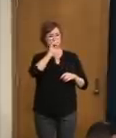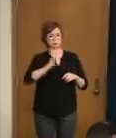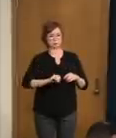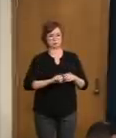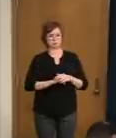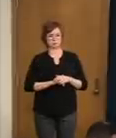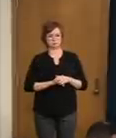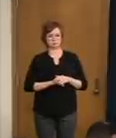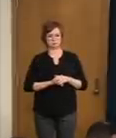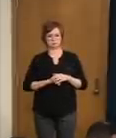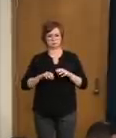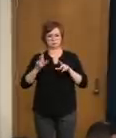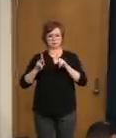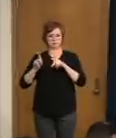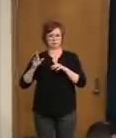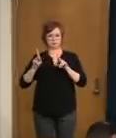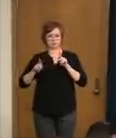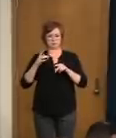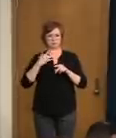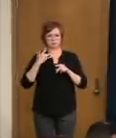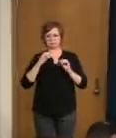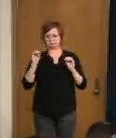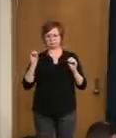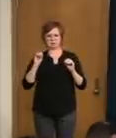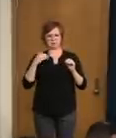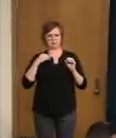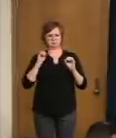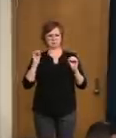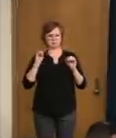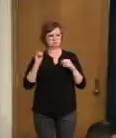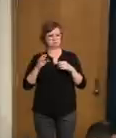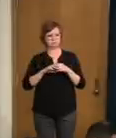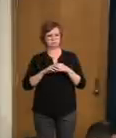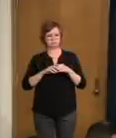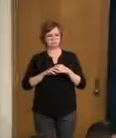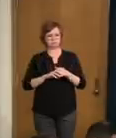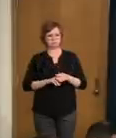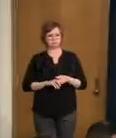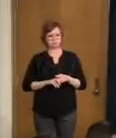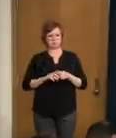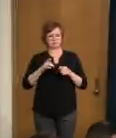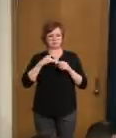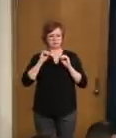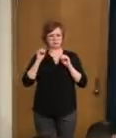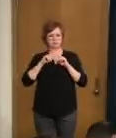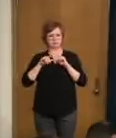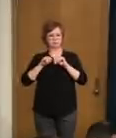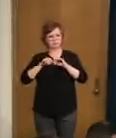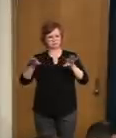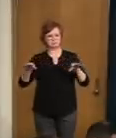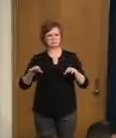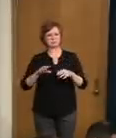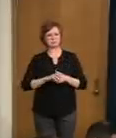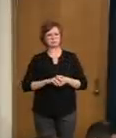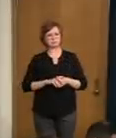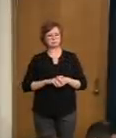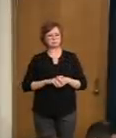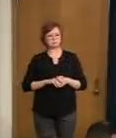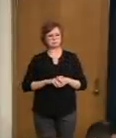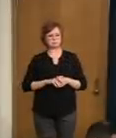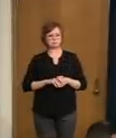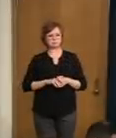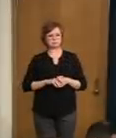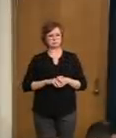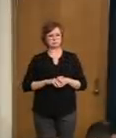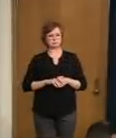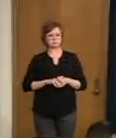and asymptomatic people may seek testing because they're a close contact, they're part of an outbreak, various reasons. And as we expect, the test positive rate in asymptomatic people